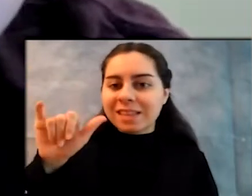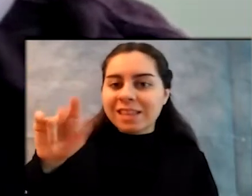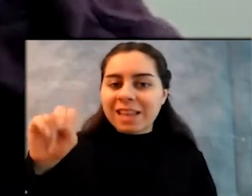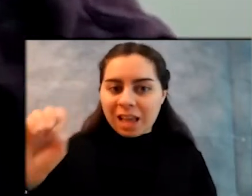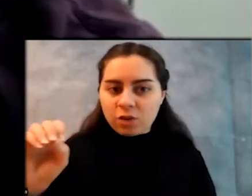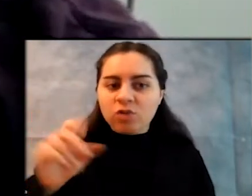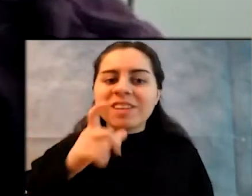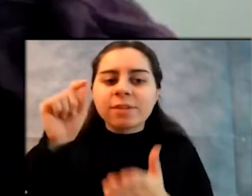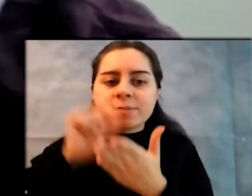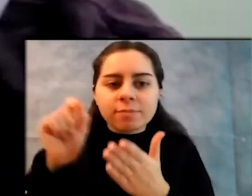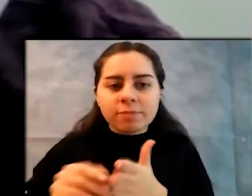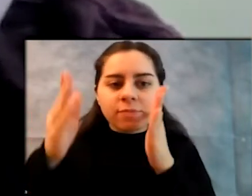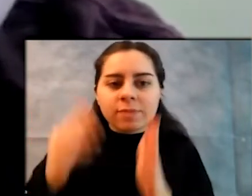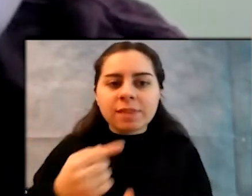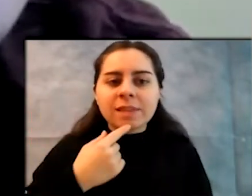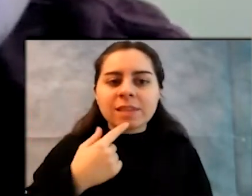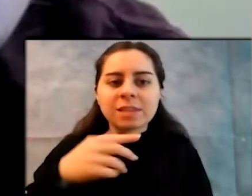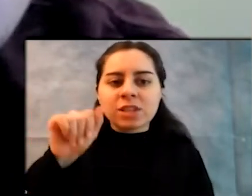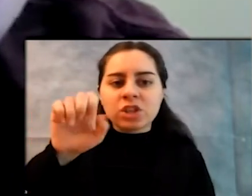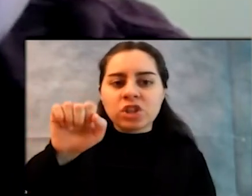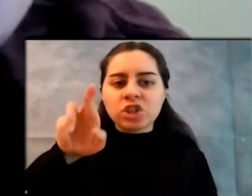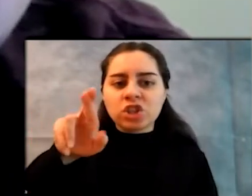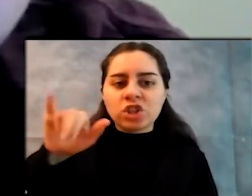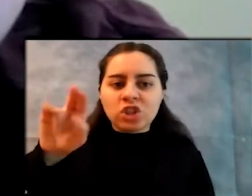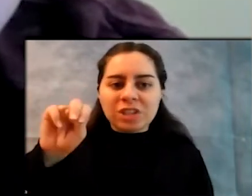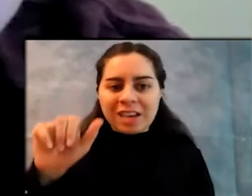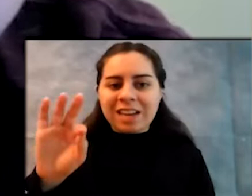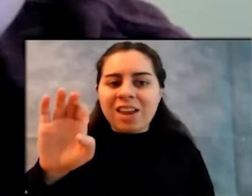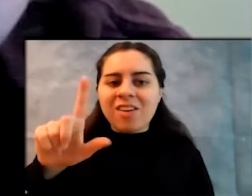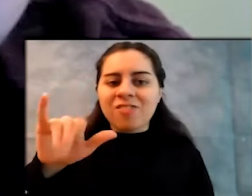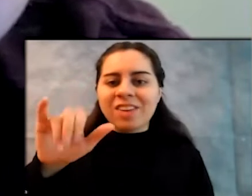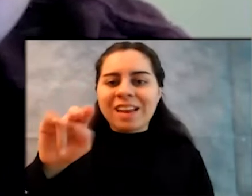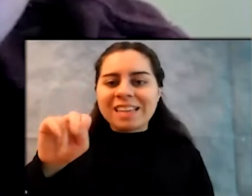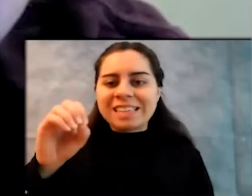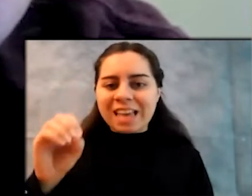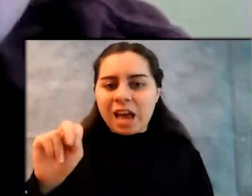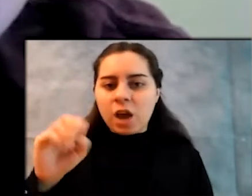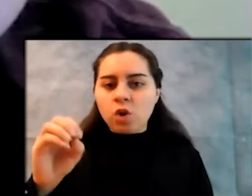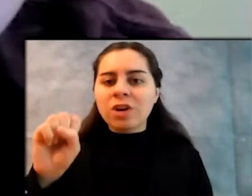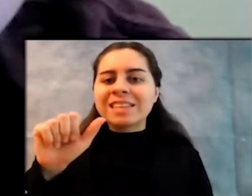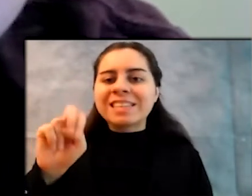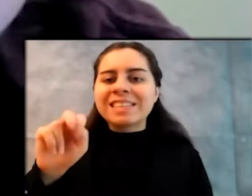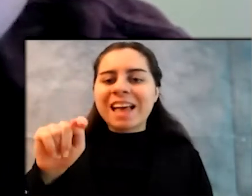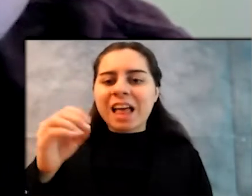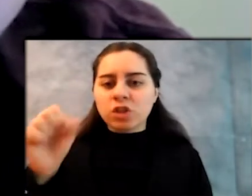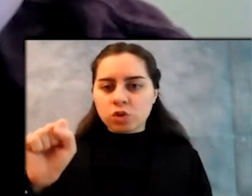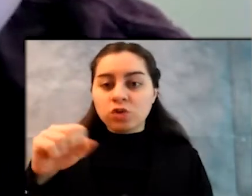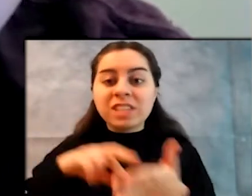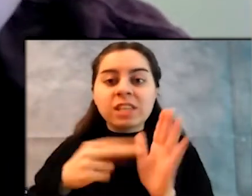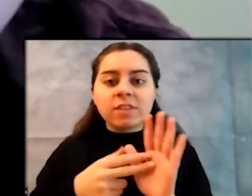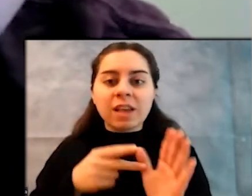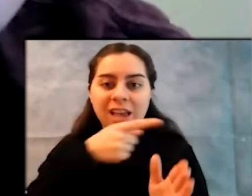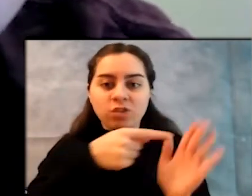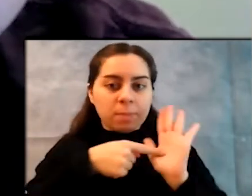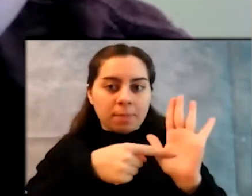Contested Caribbean Indigeneity is an in-depth analysis of the debates surrounding Taino Boricua activism in Puerto